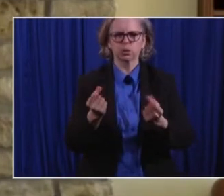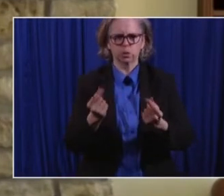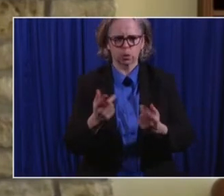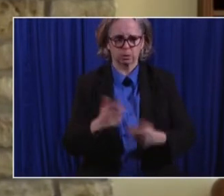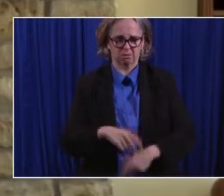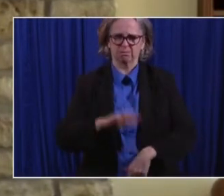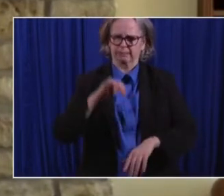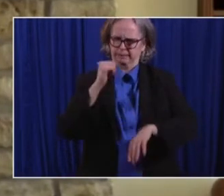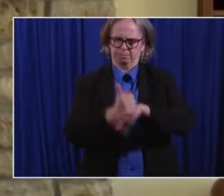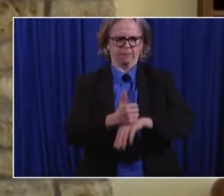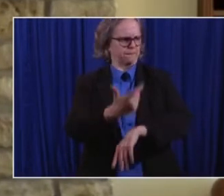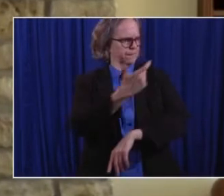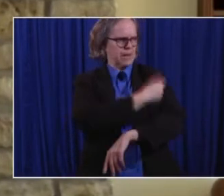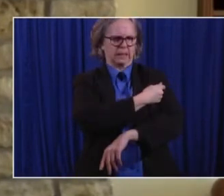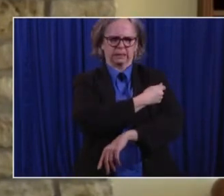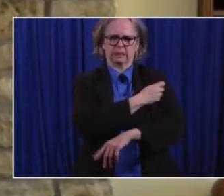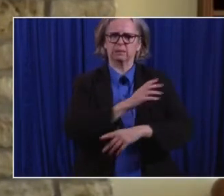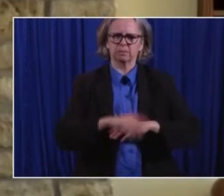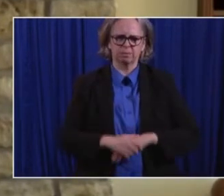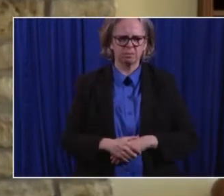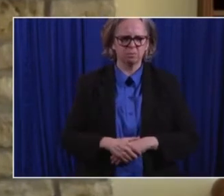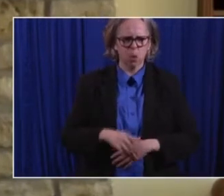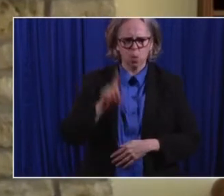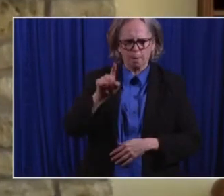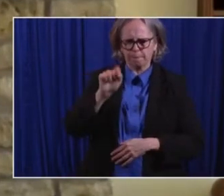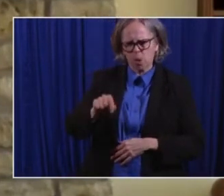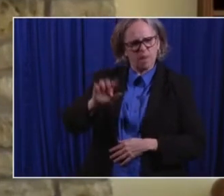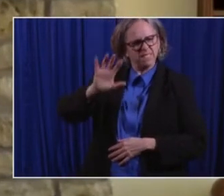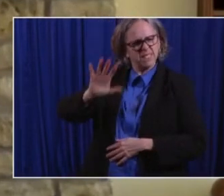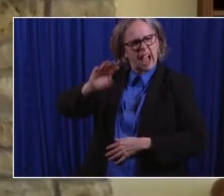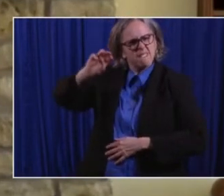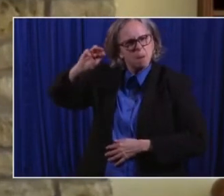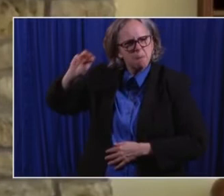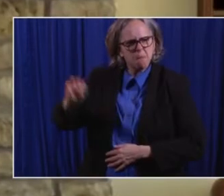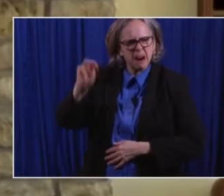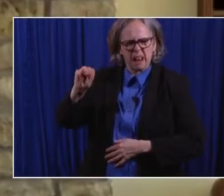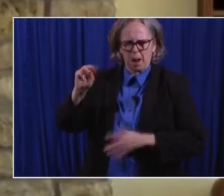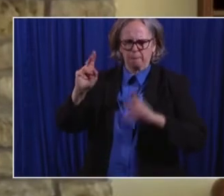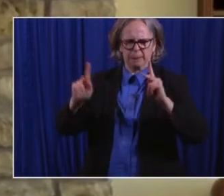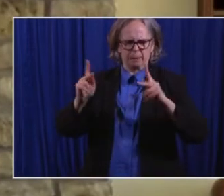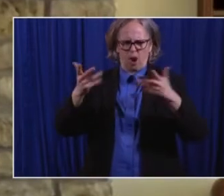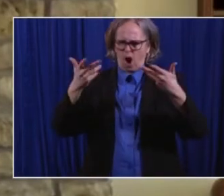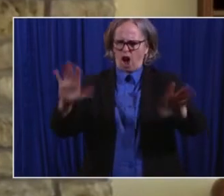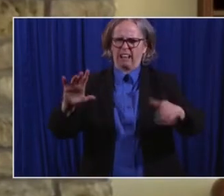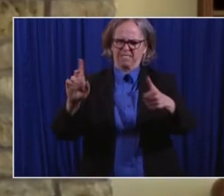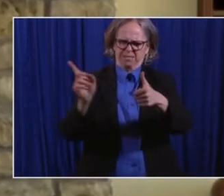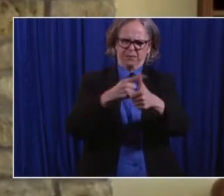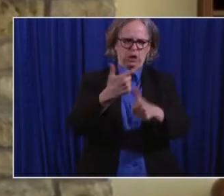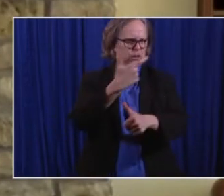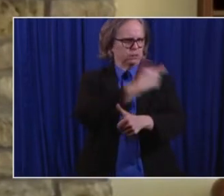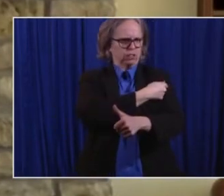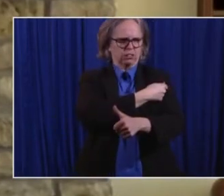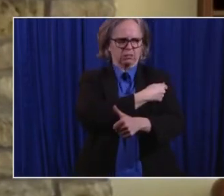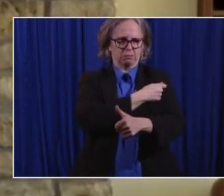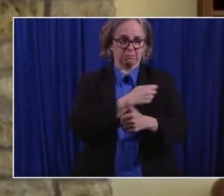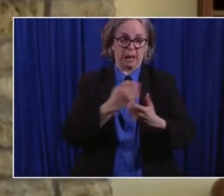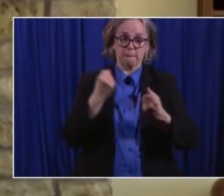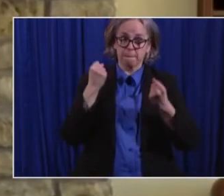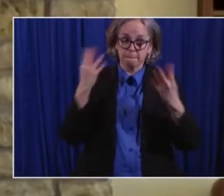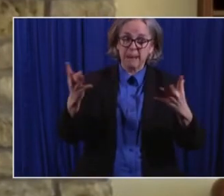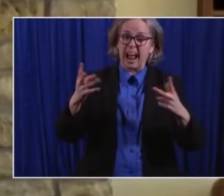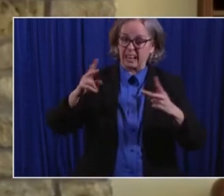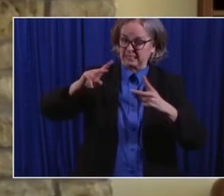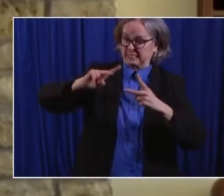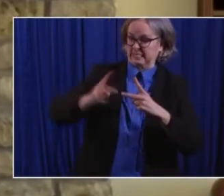Again, 1.5 million Ohioans have received their first vaccination. A number of those have received their second. We're